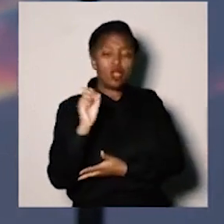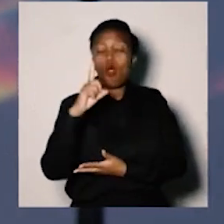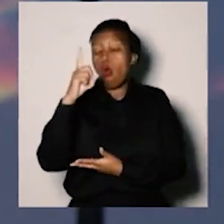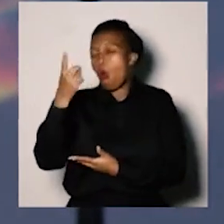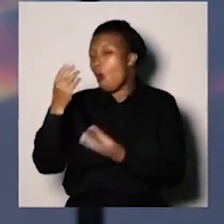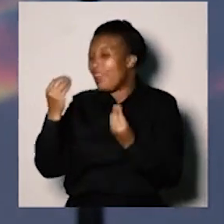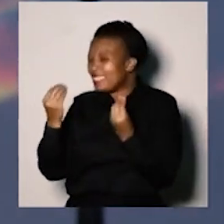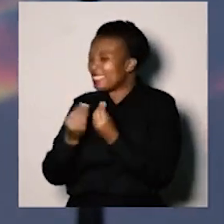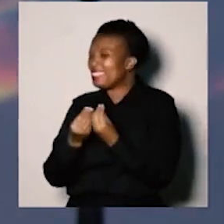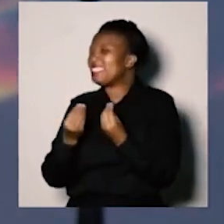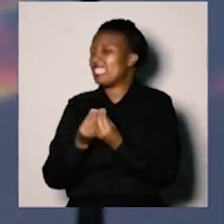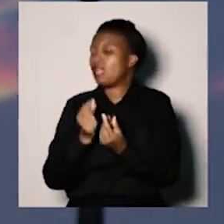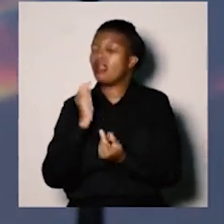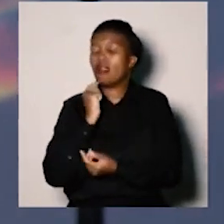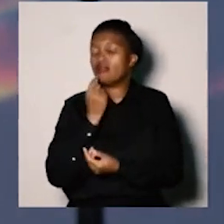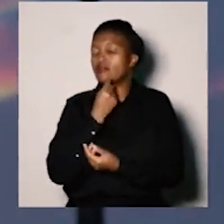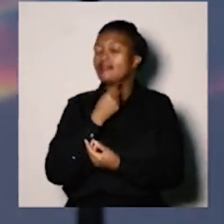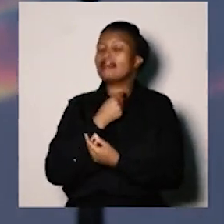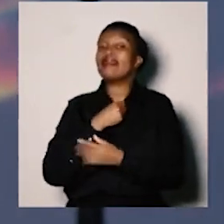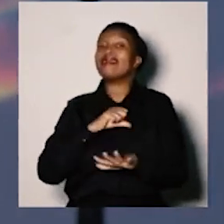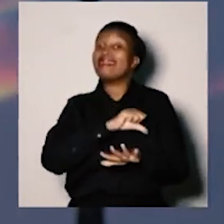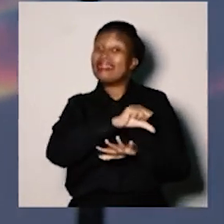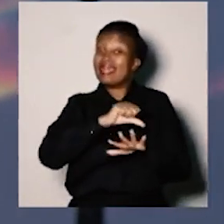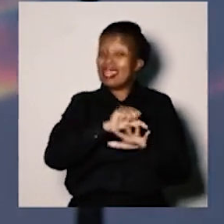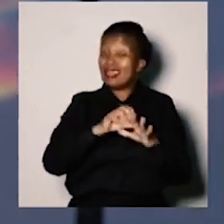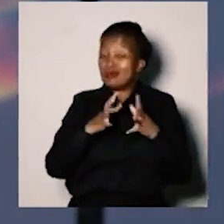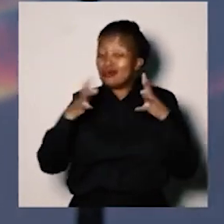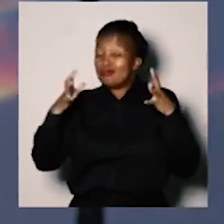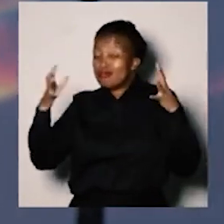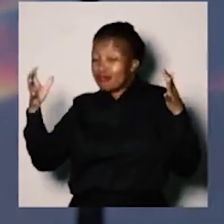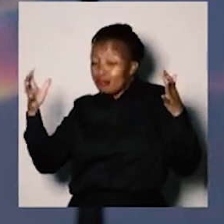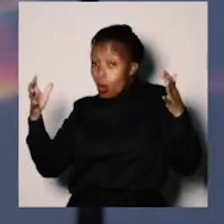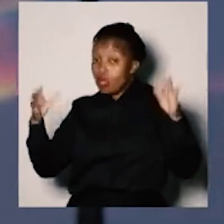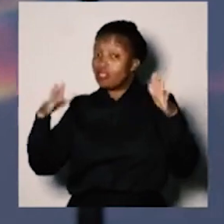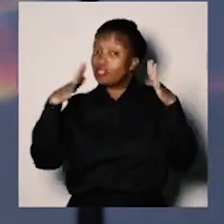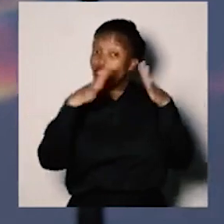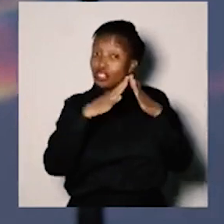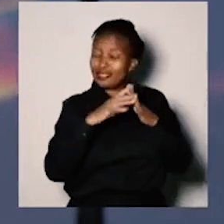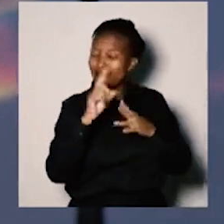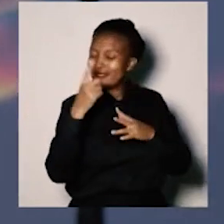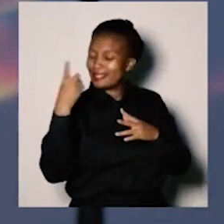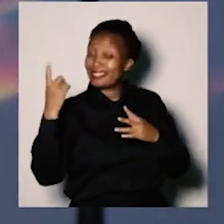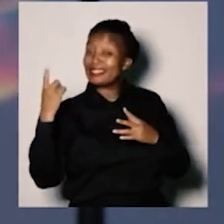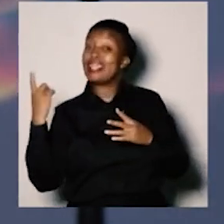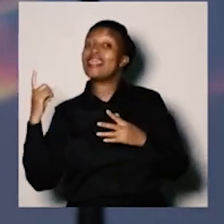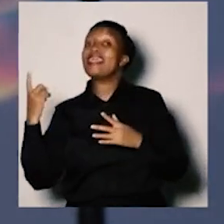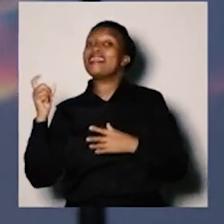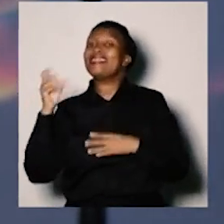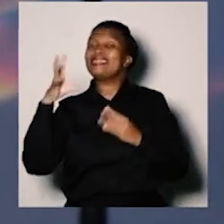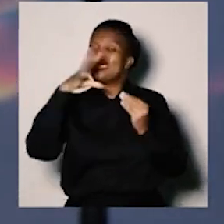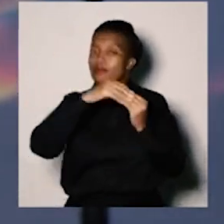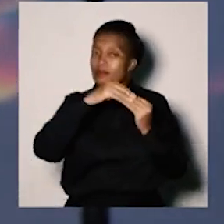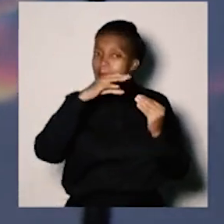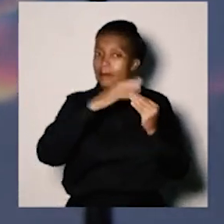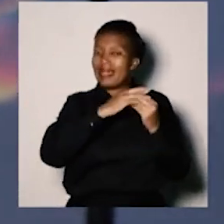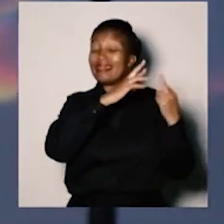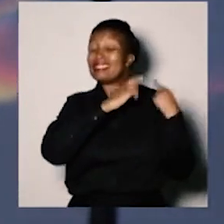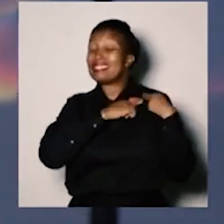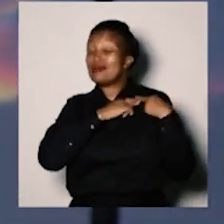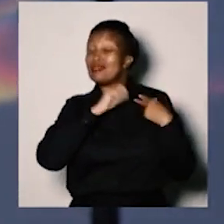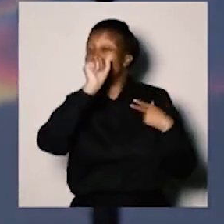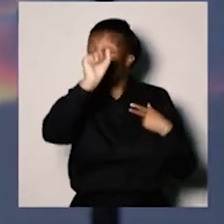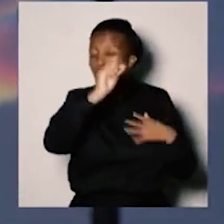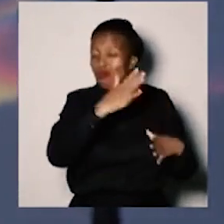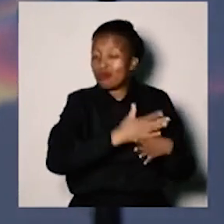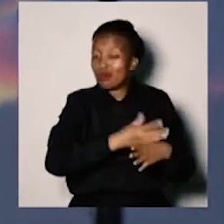that in the mantle of a growing church, each member does their part. This month is going to be a game